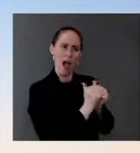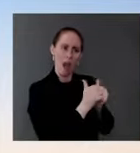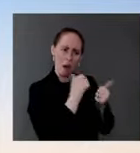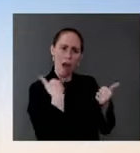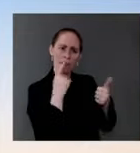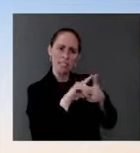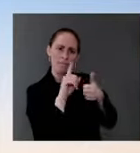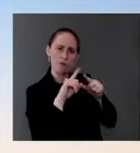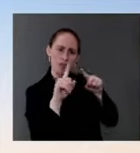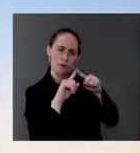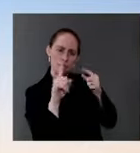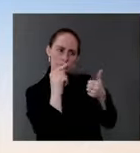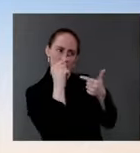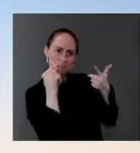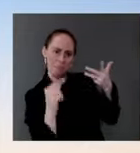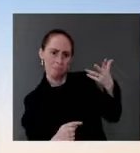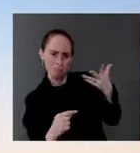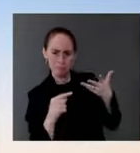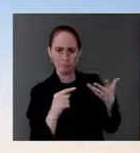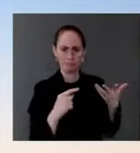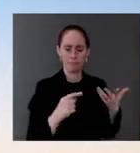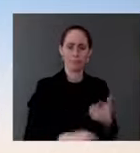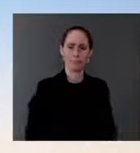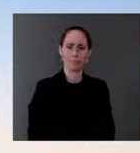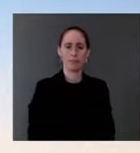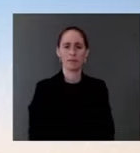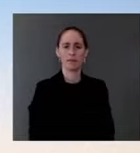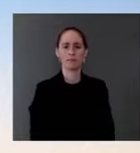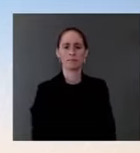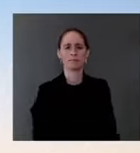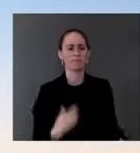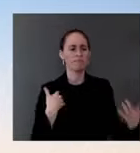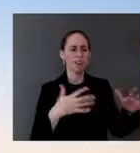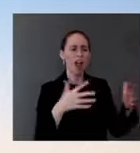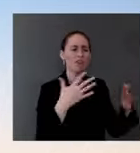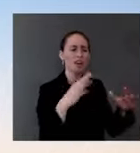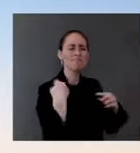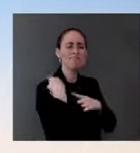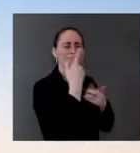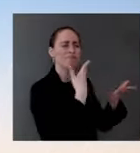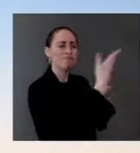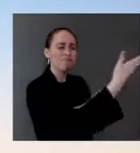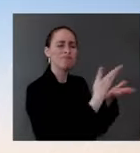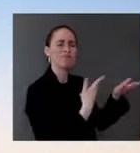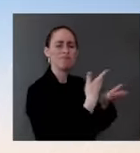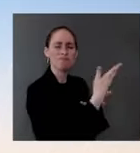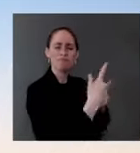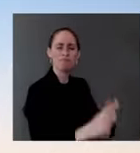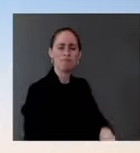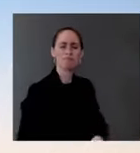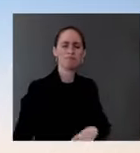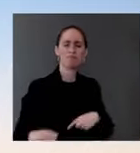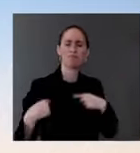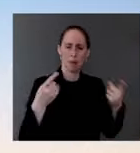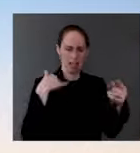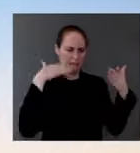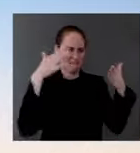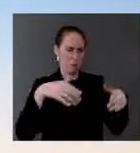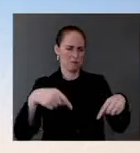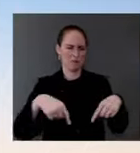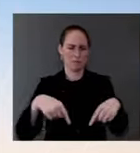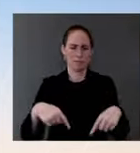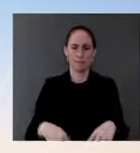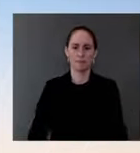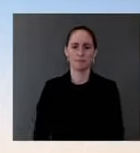those could continue, and those could, and that is really our objective and our focus. Those would not, of course, involve just the Russians.